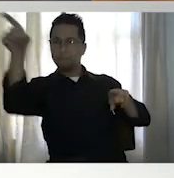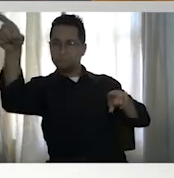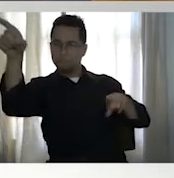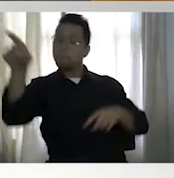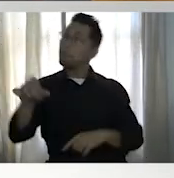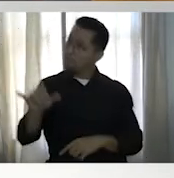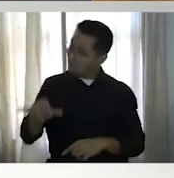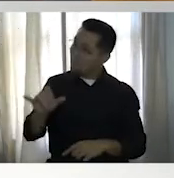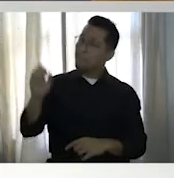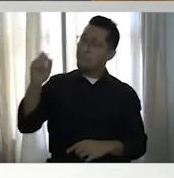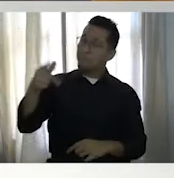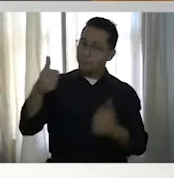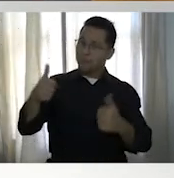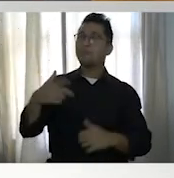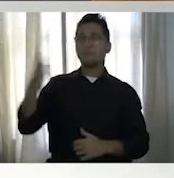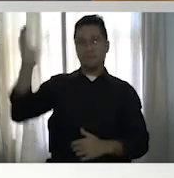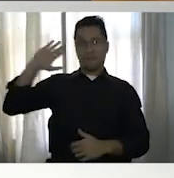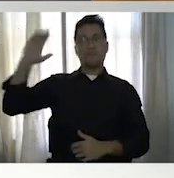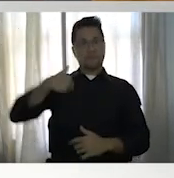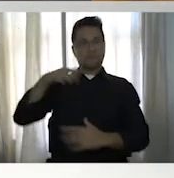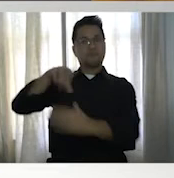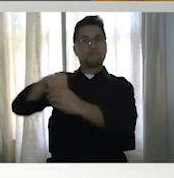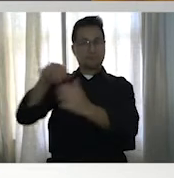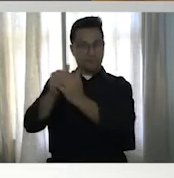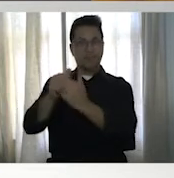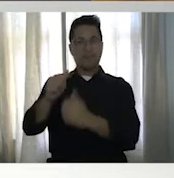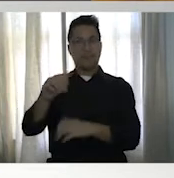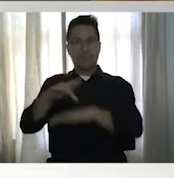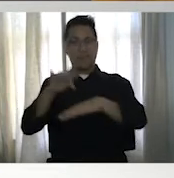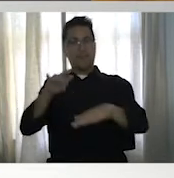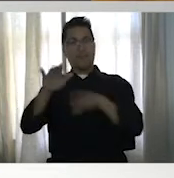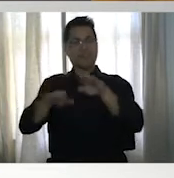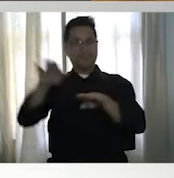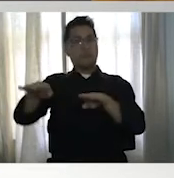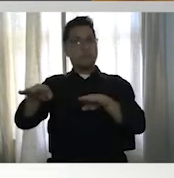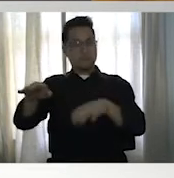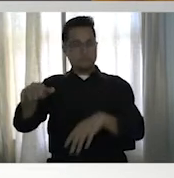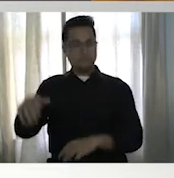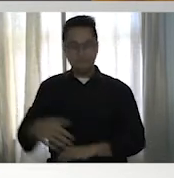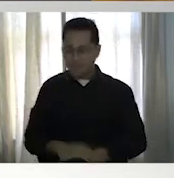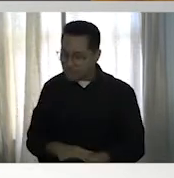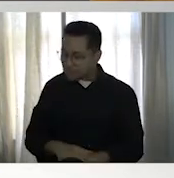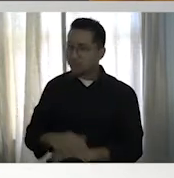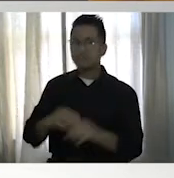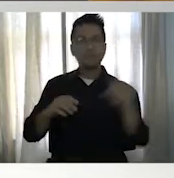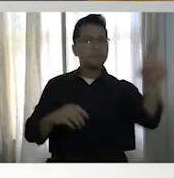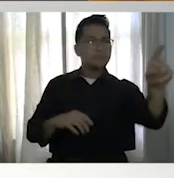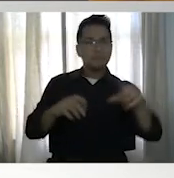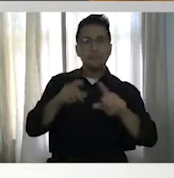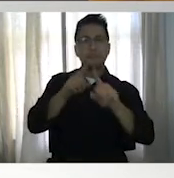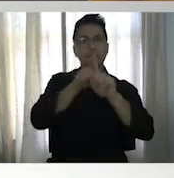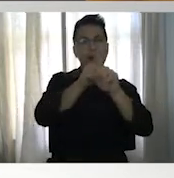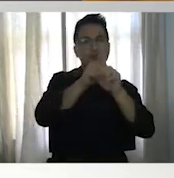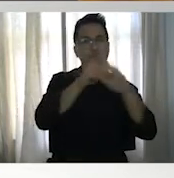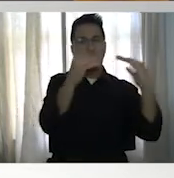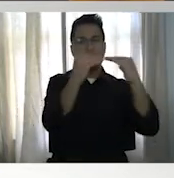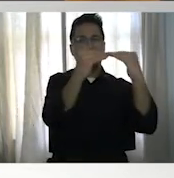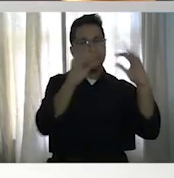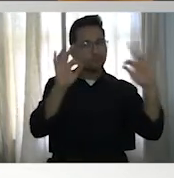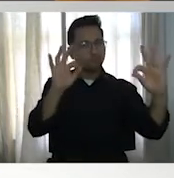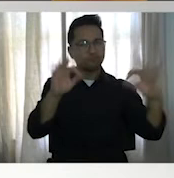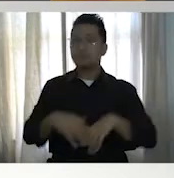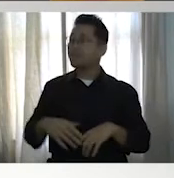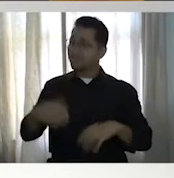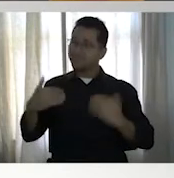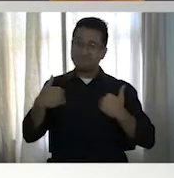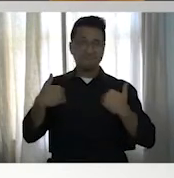Early Steps, okay. I used to be a member of Early Steps. Mentors, peer mentors, great. Okay, so we have quite